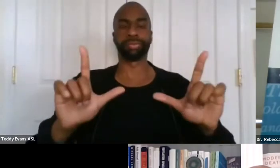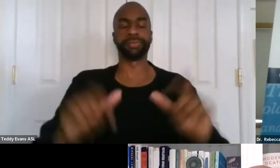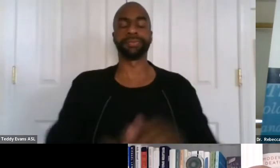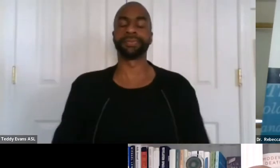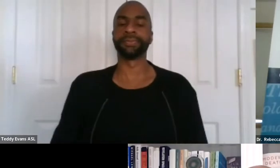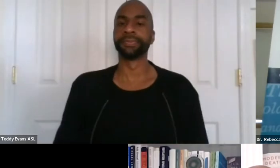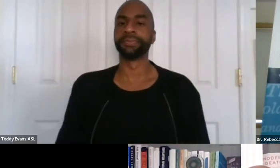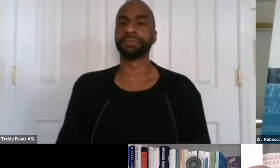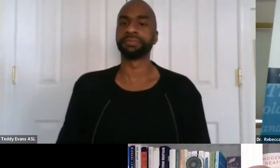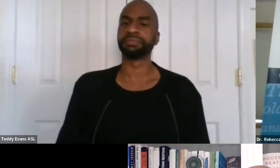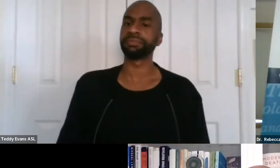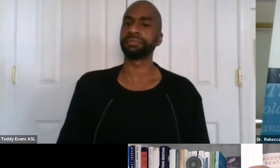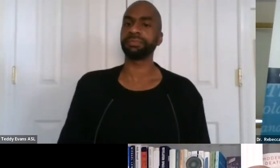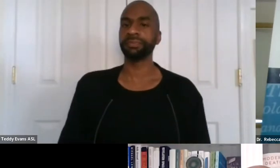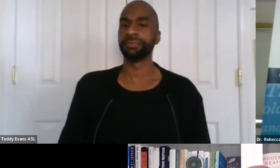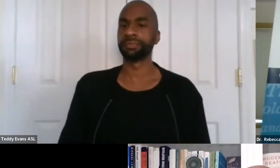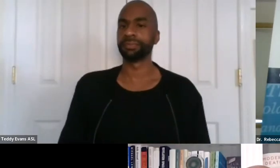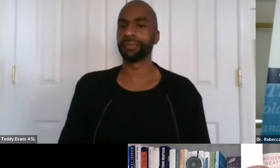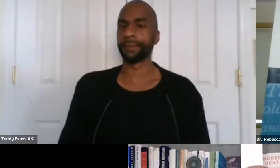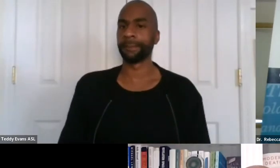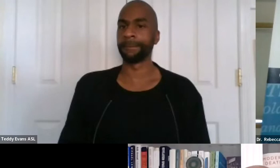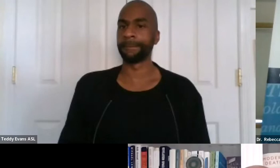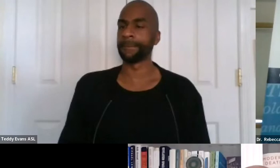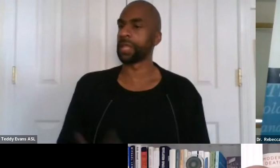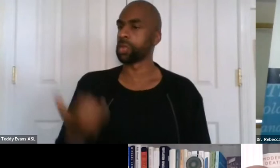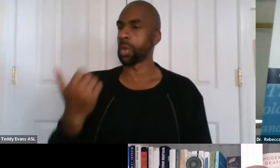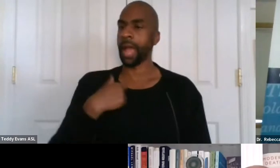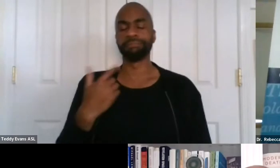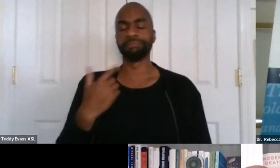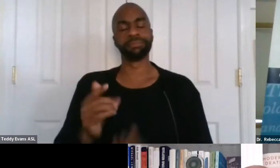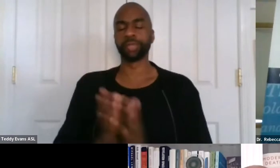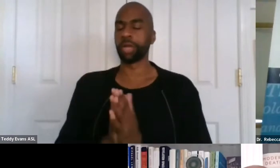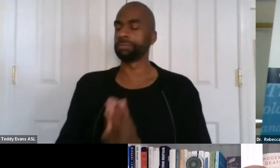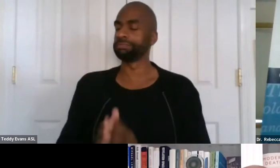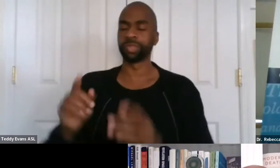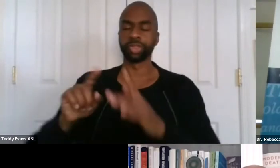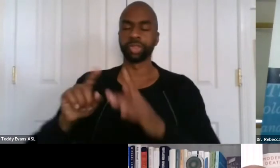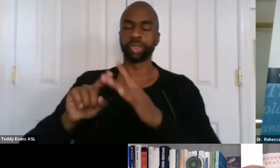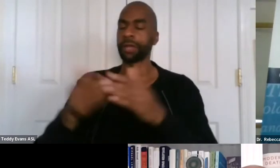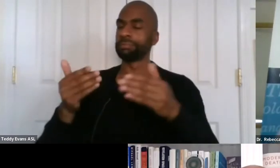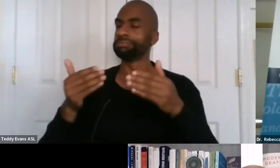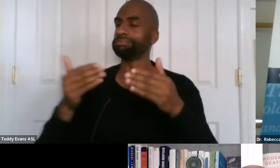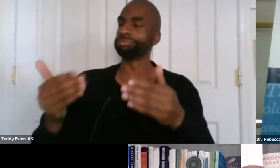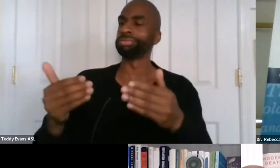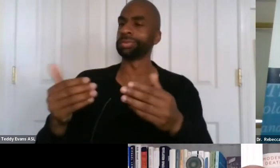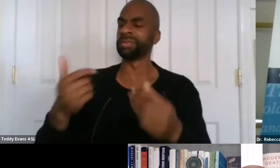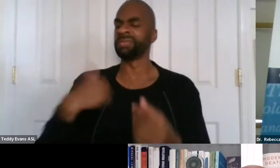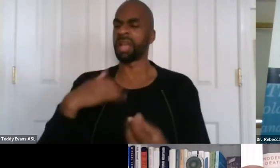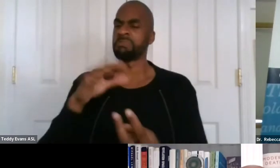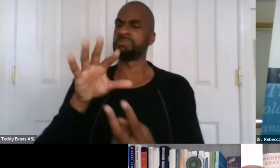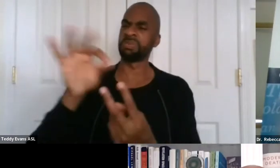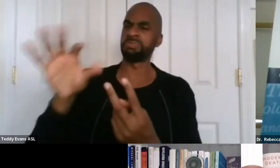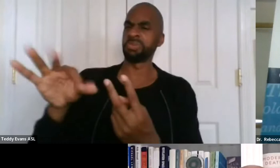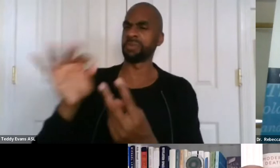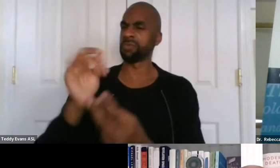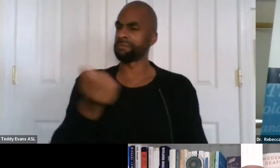So I'm just going to launch right in. And I just pulled out a few things that I found really interesting in the